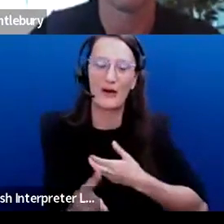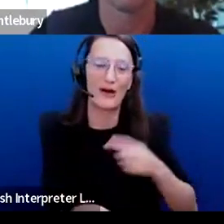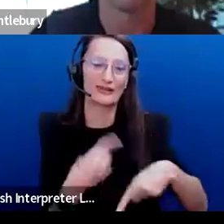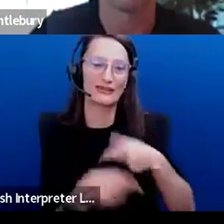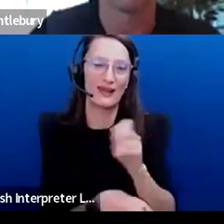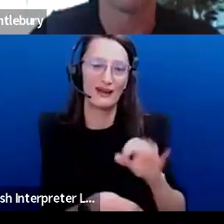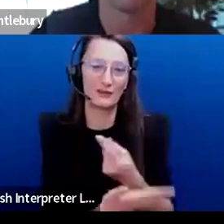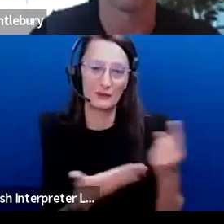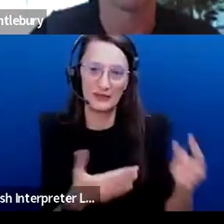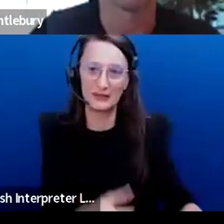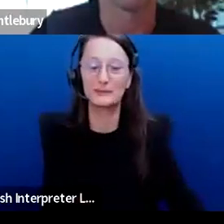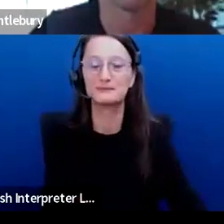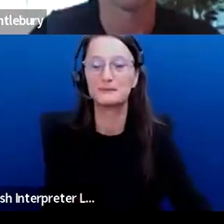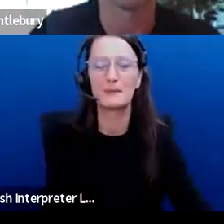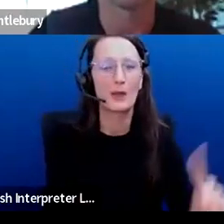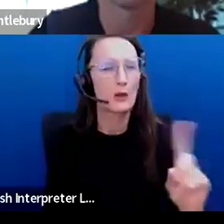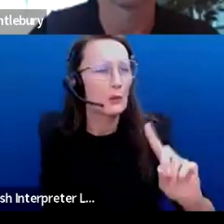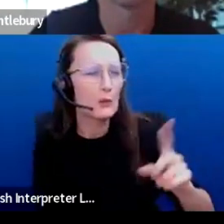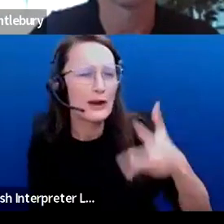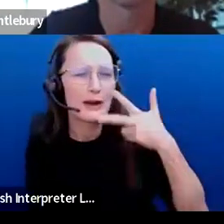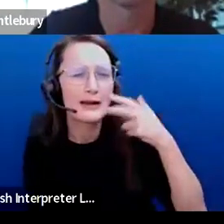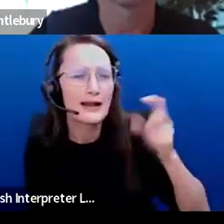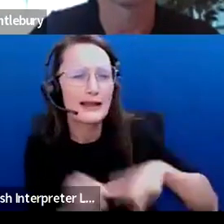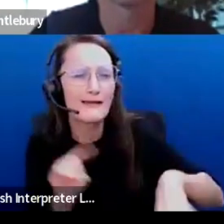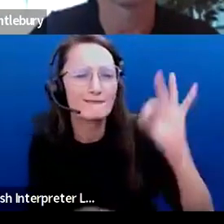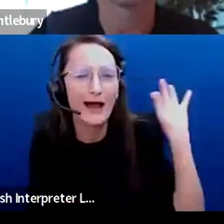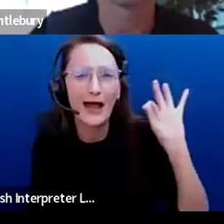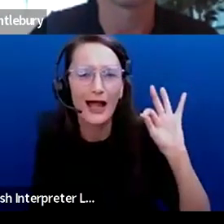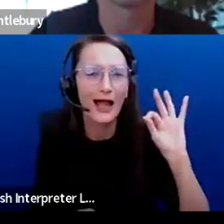week. Michael, where'd you go? I'm trying to find you here in my list of